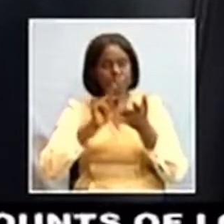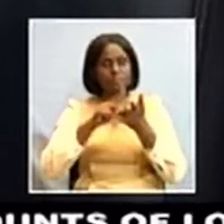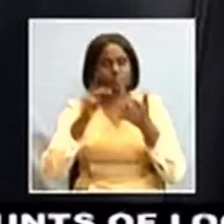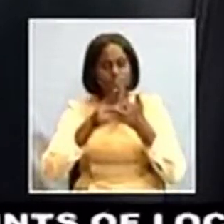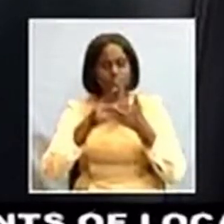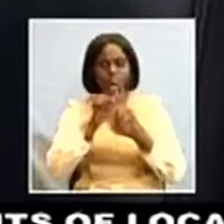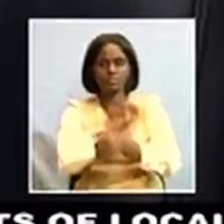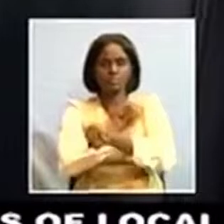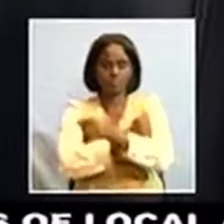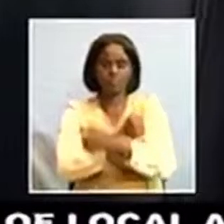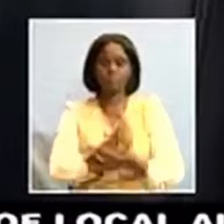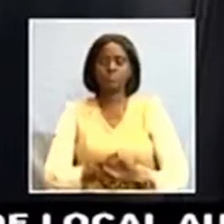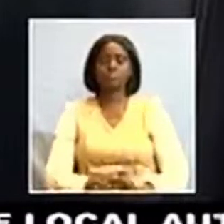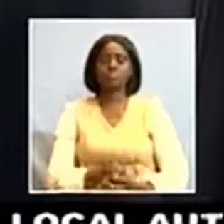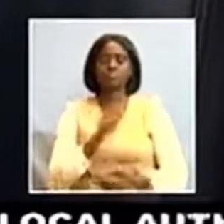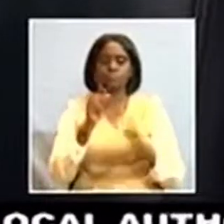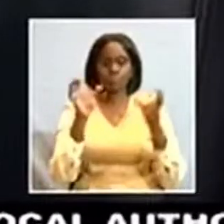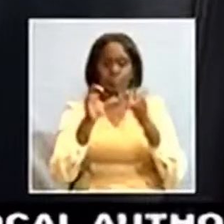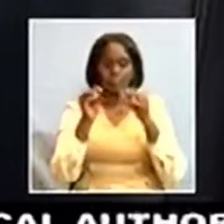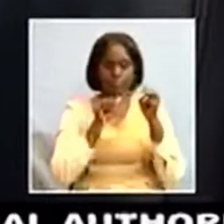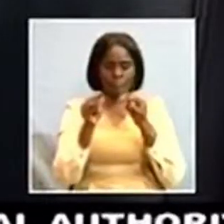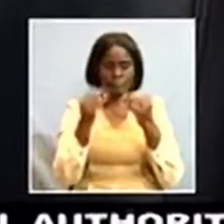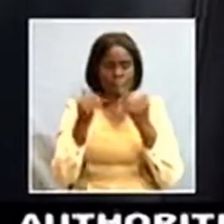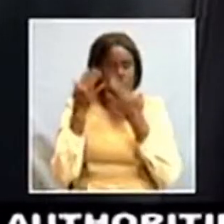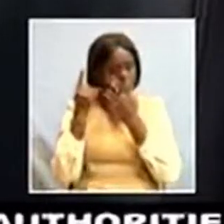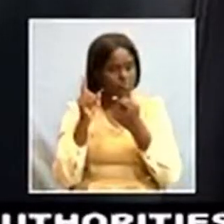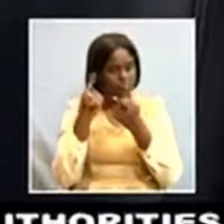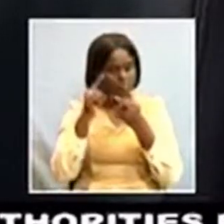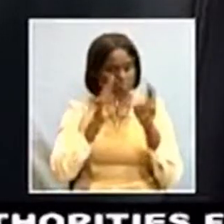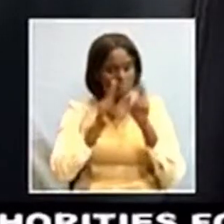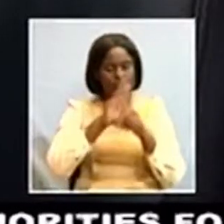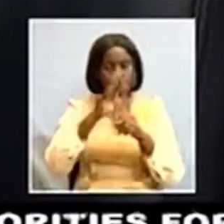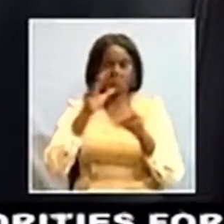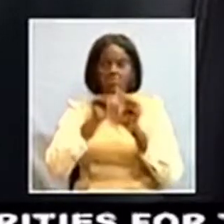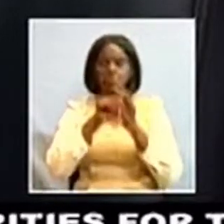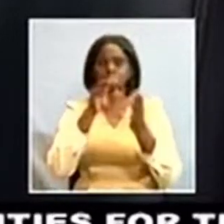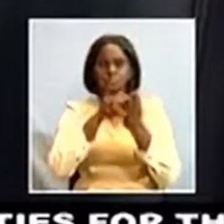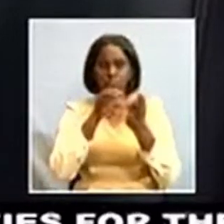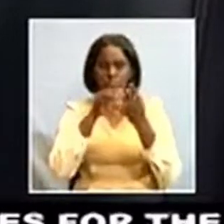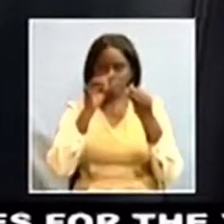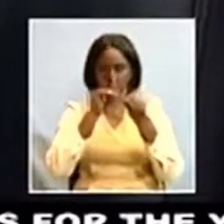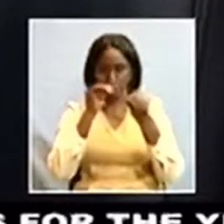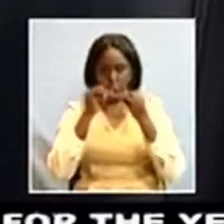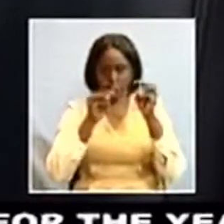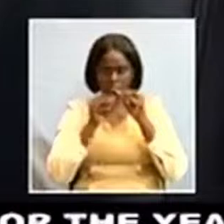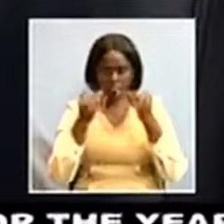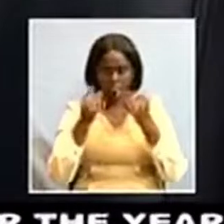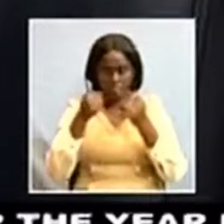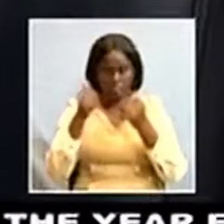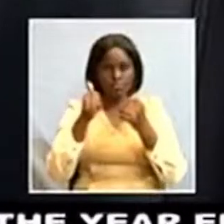Authority. The Council management awaits feedback on the matter. Furthermore, management is